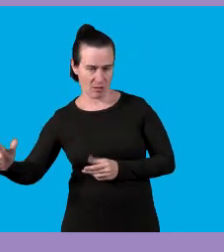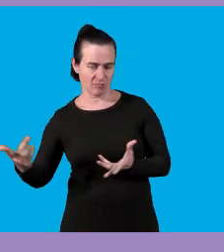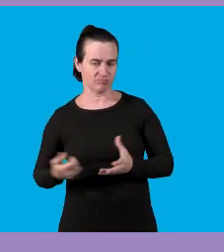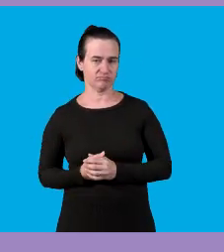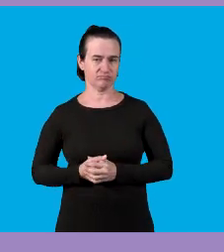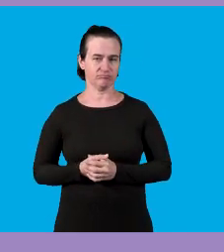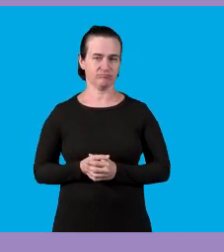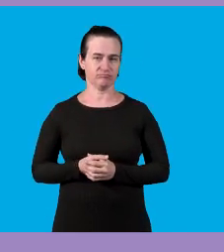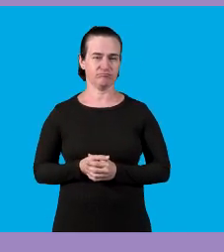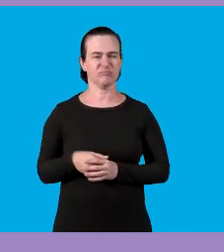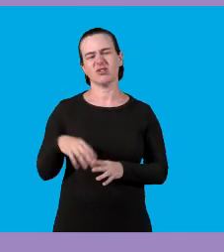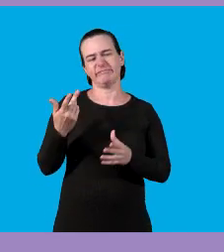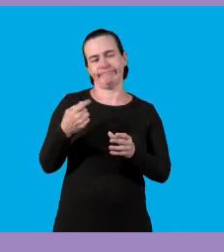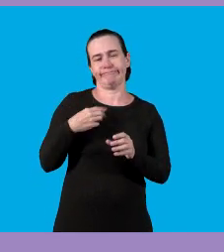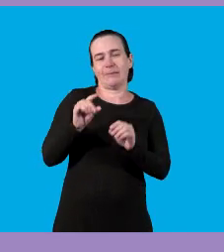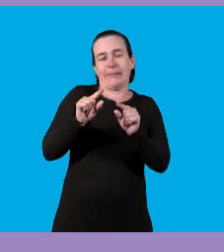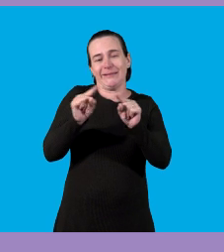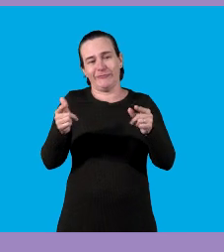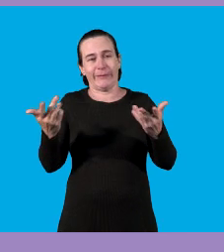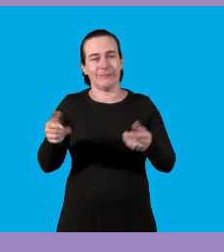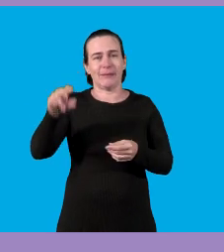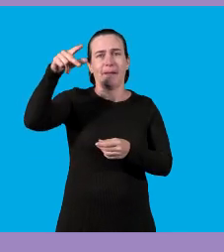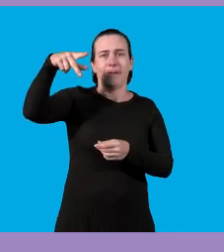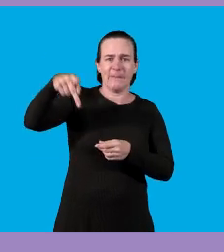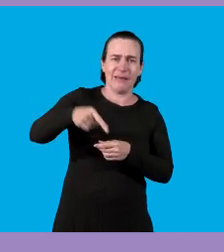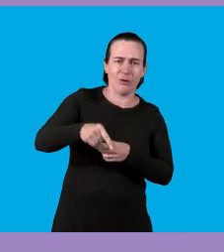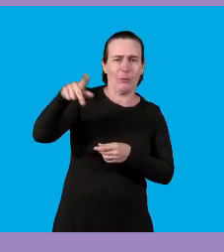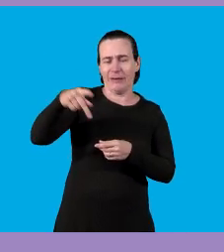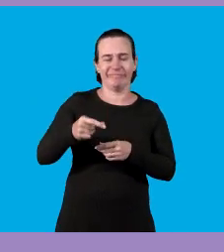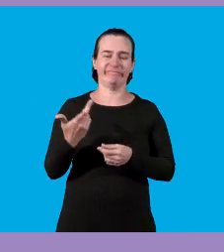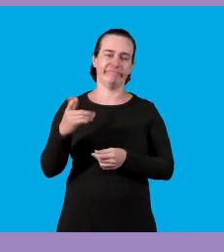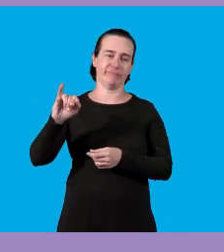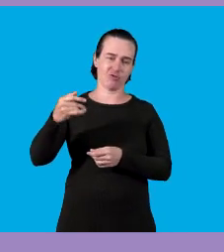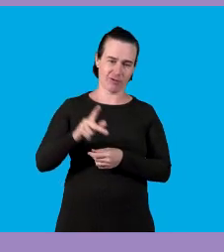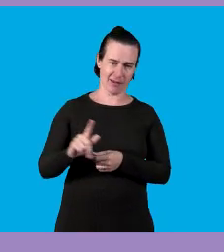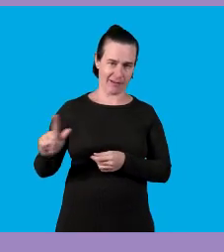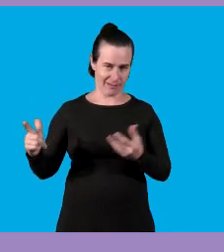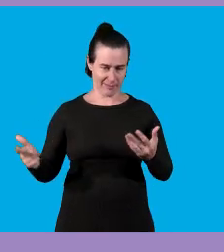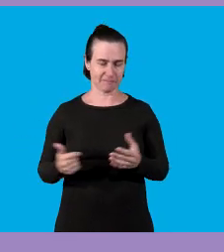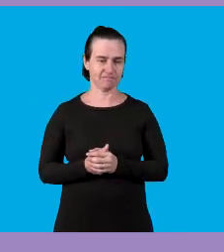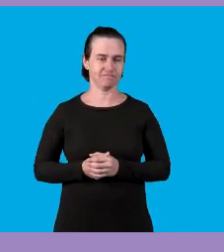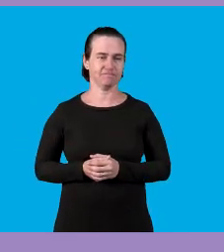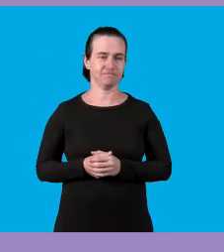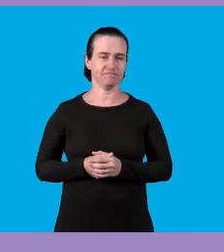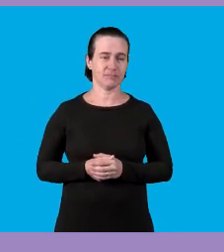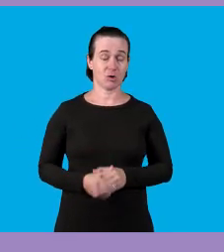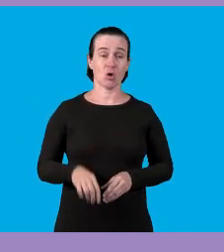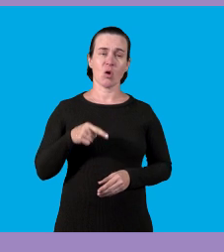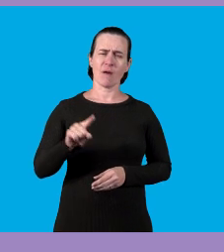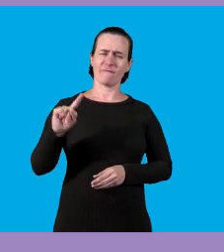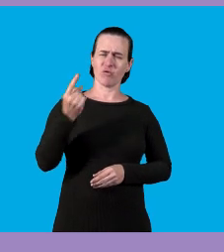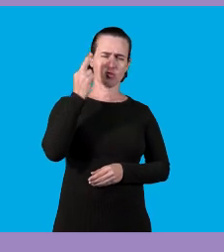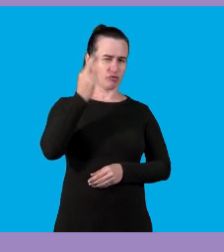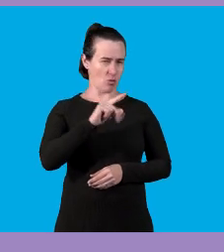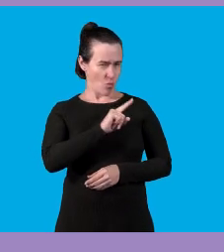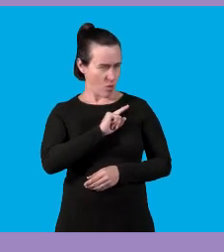JKL, just for variety. And now we need to note that the first reason is a right angle.